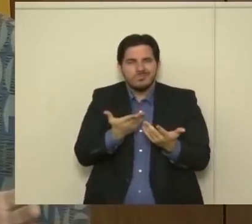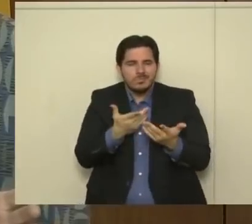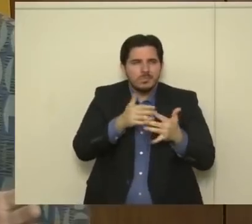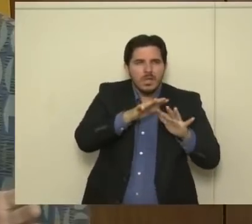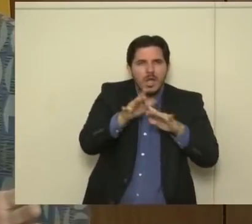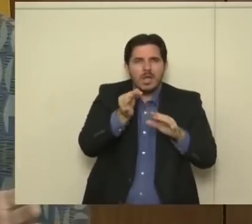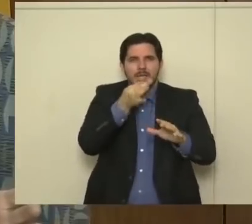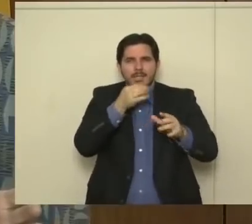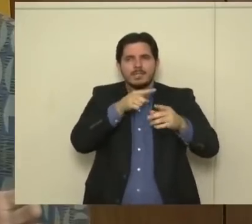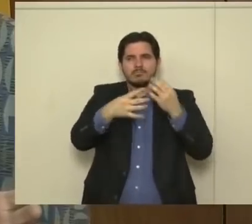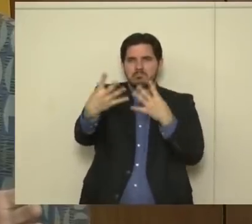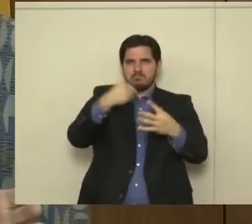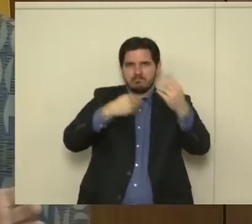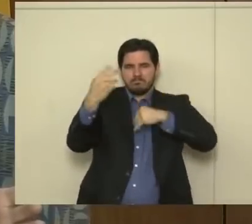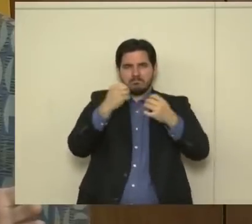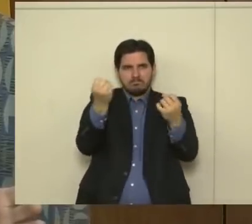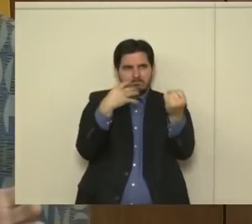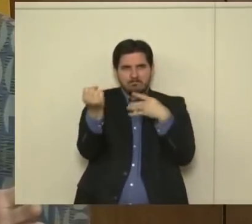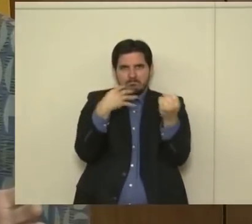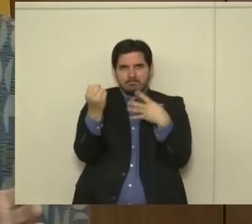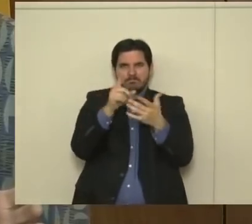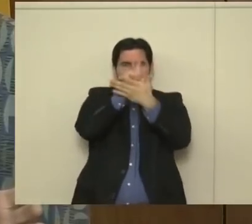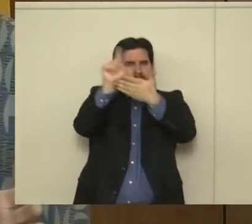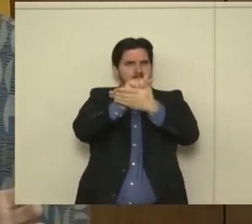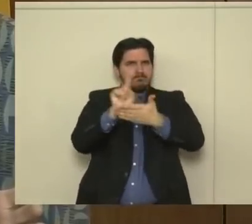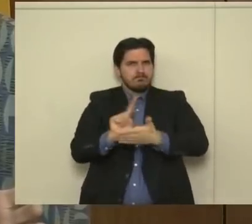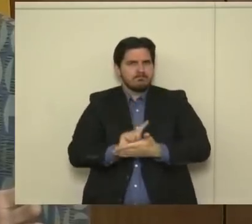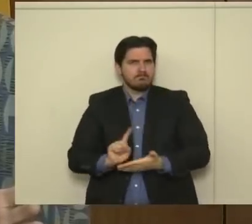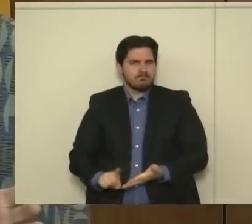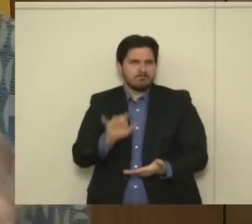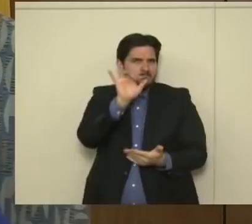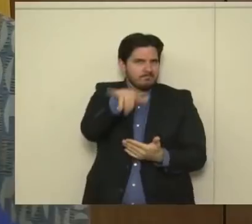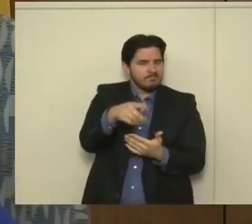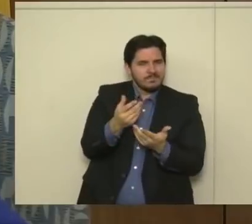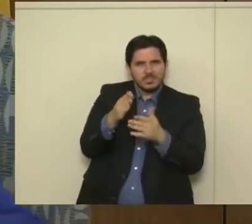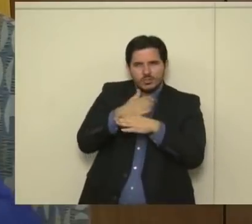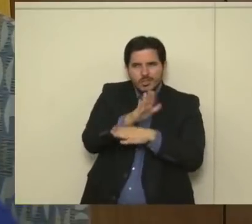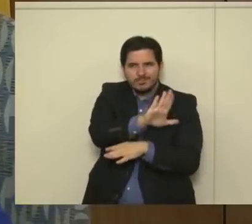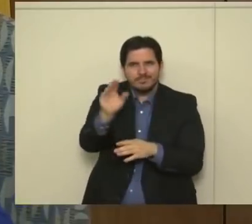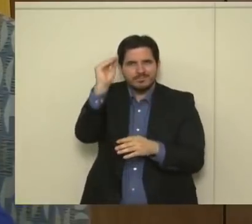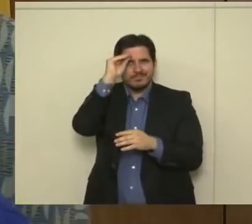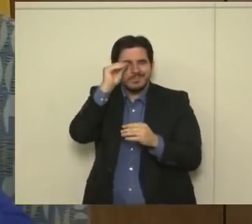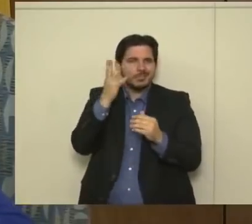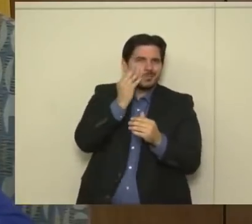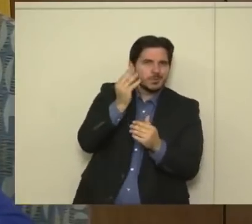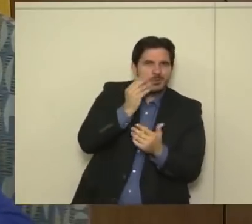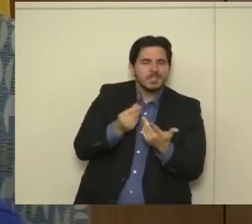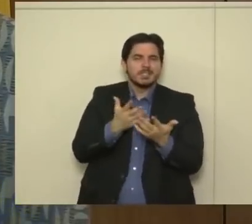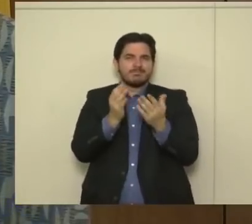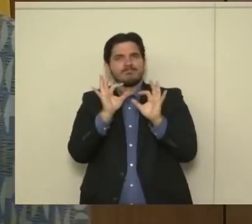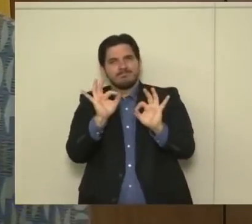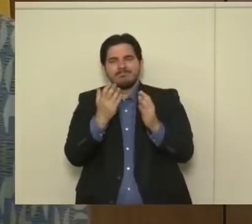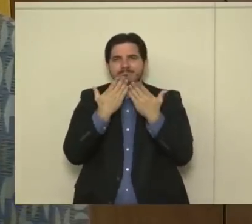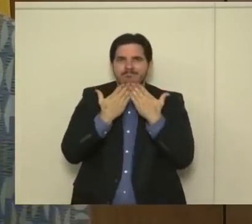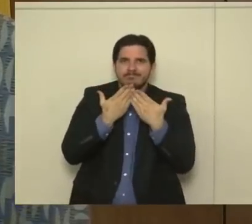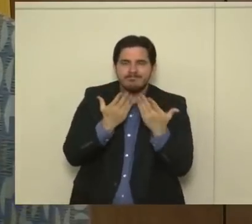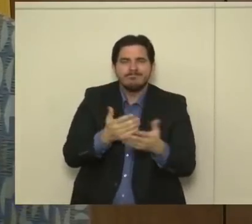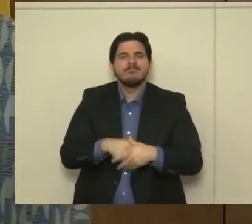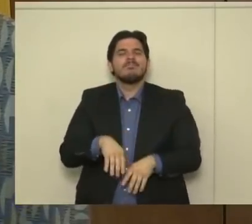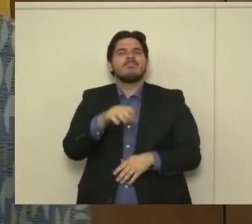are participating weekly on the Economic Recovery Council Task Force. And largely